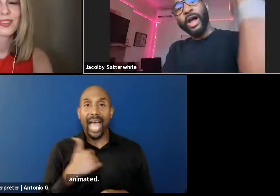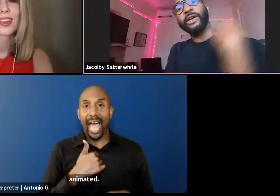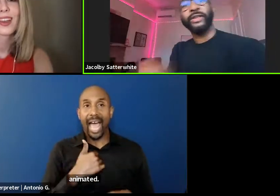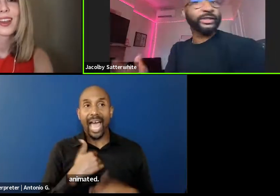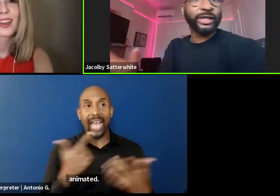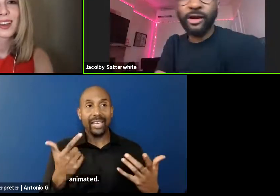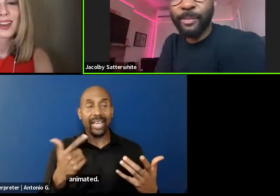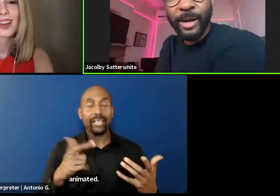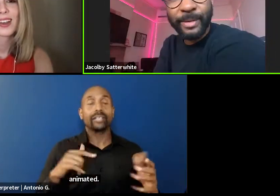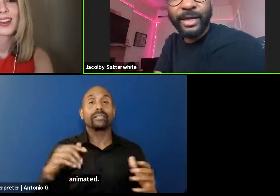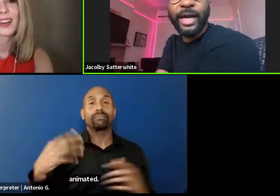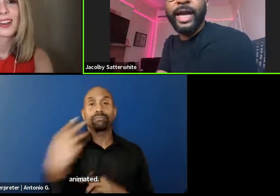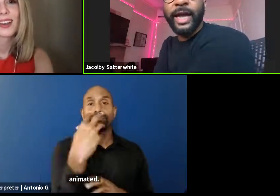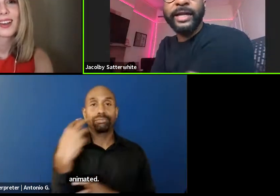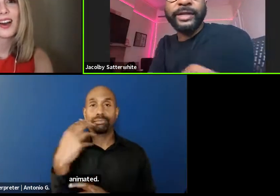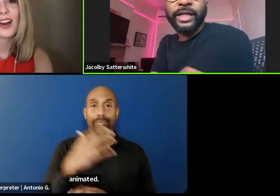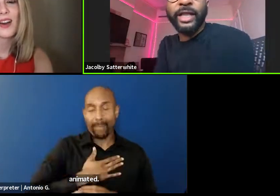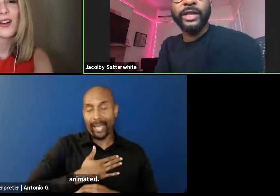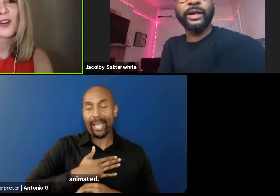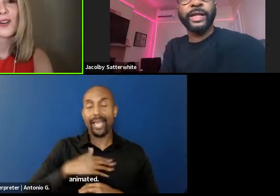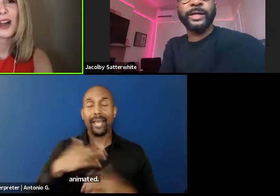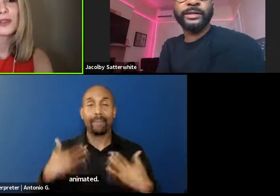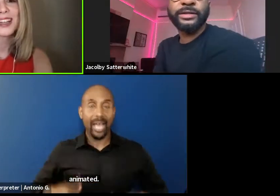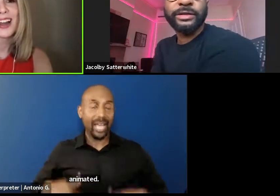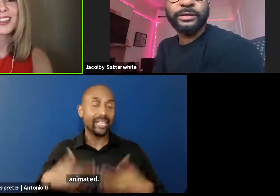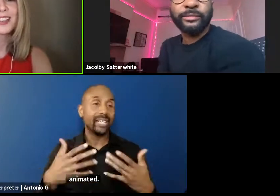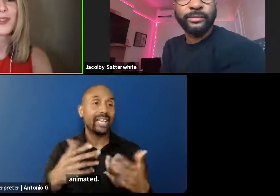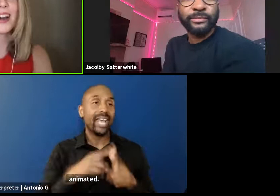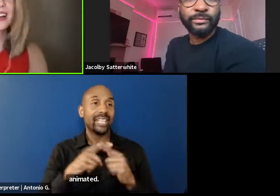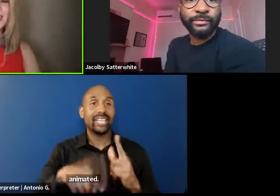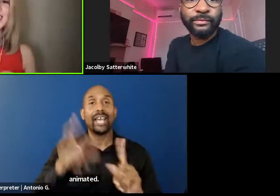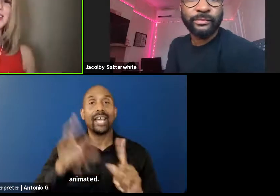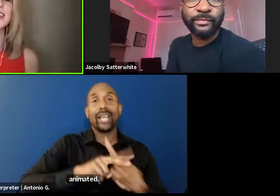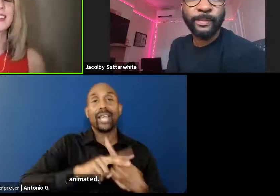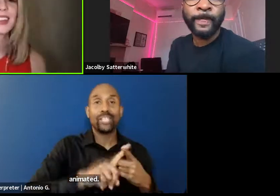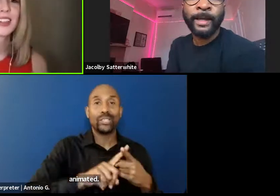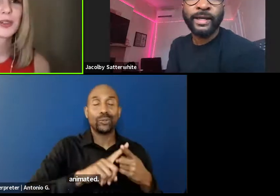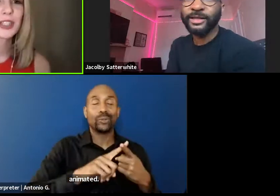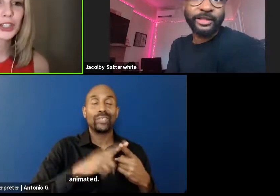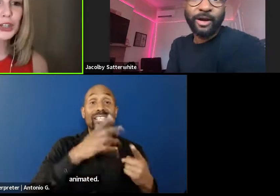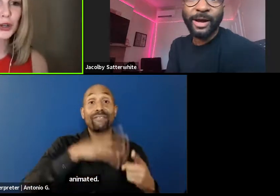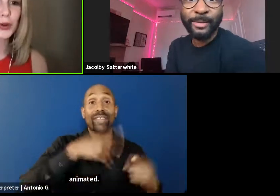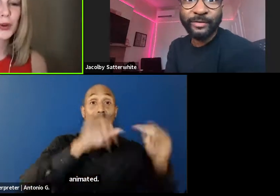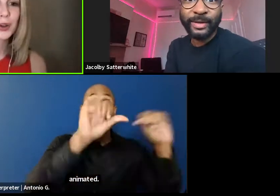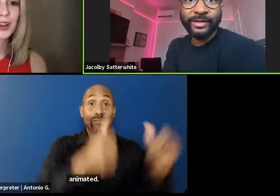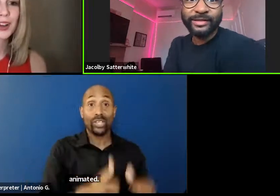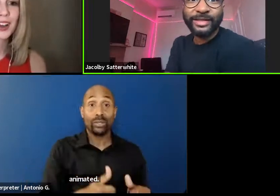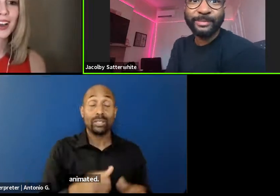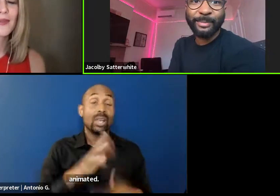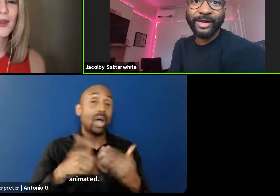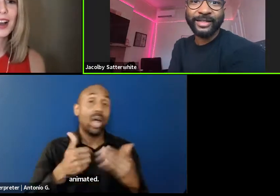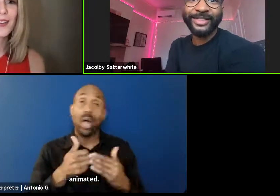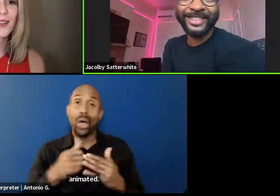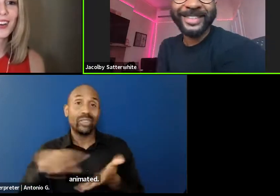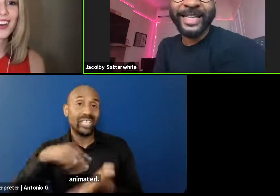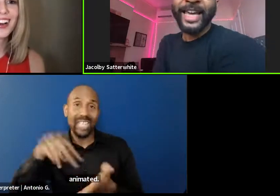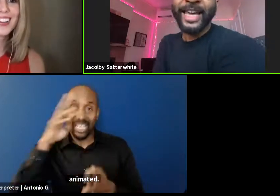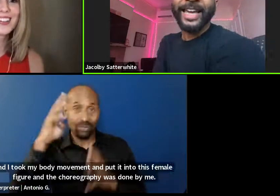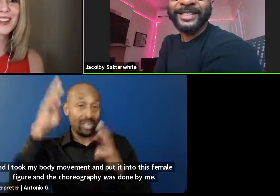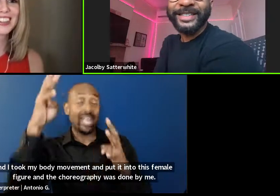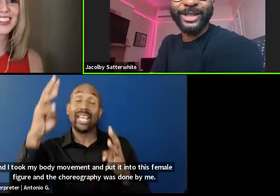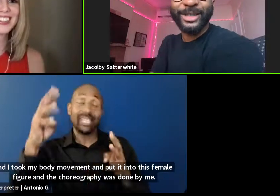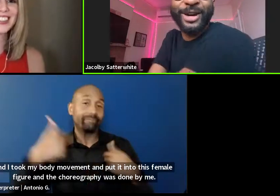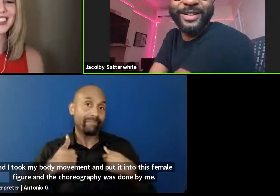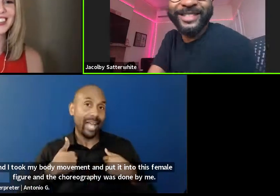and the choreography is done all by me. And wow, they're like, I was gonna ask you that. So it's you. That's all my movement. That's my body.